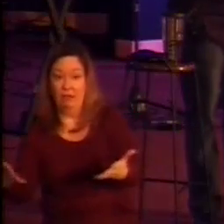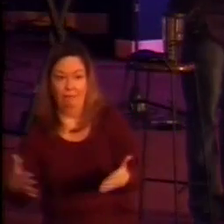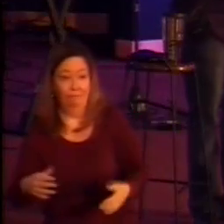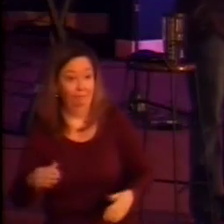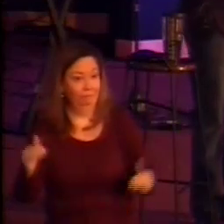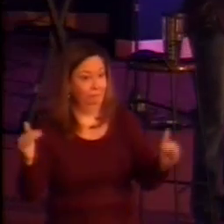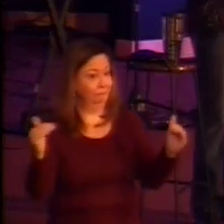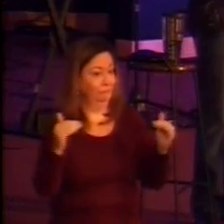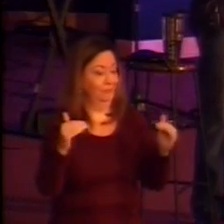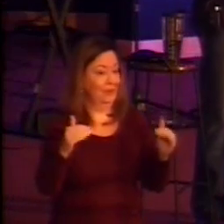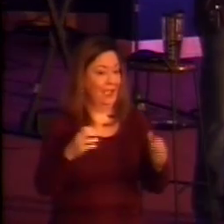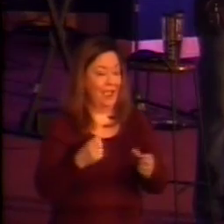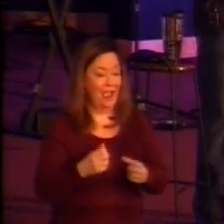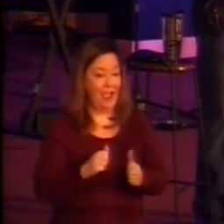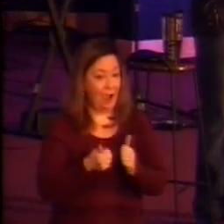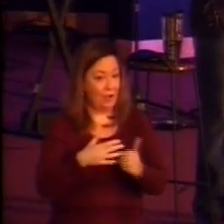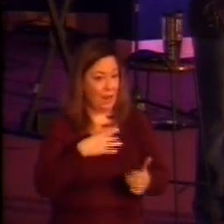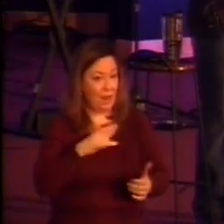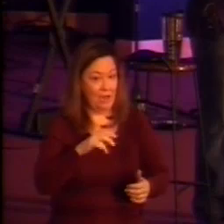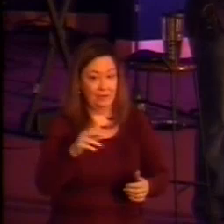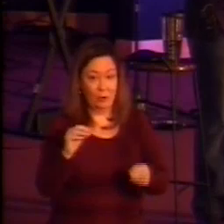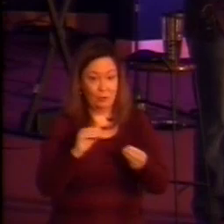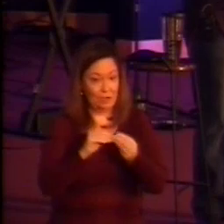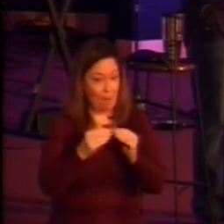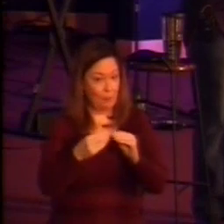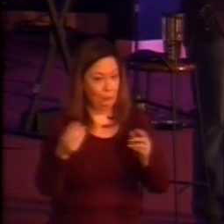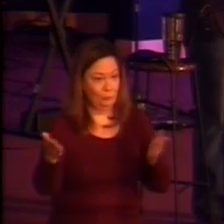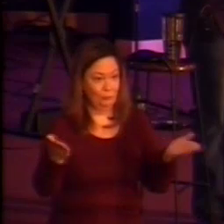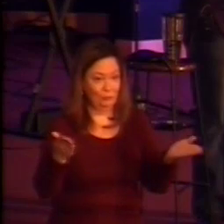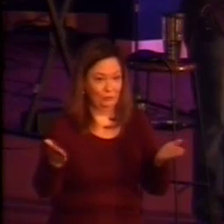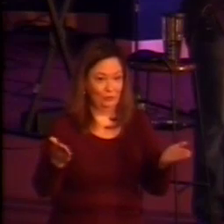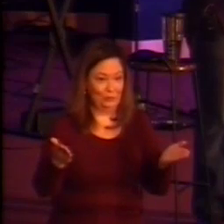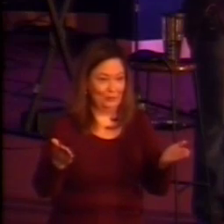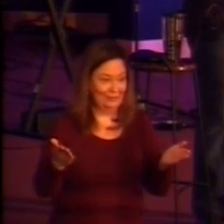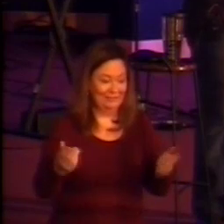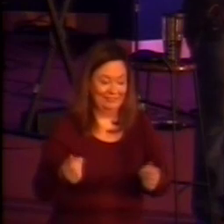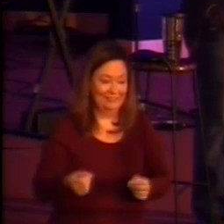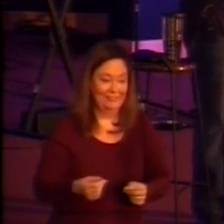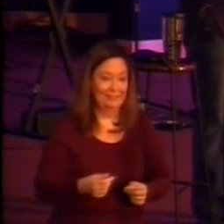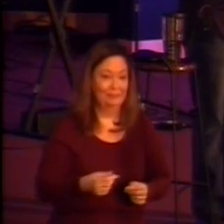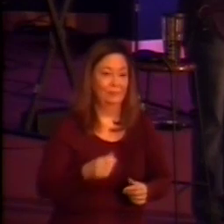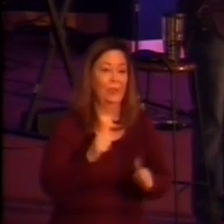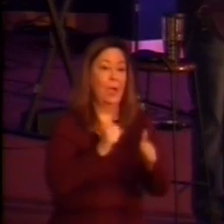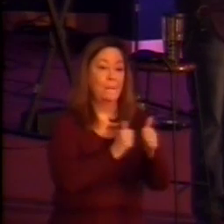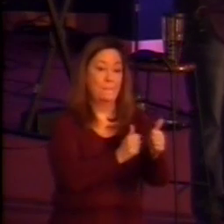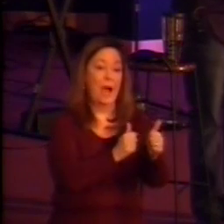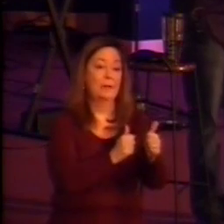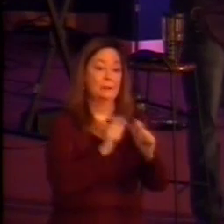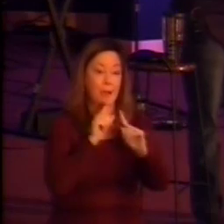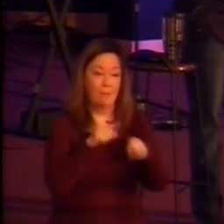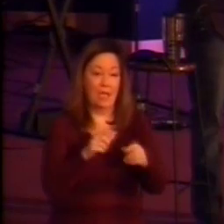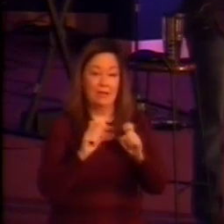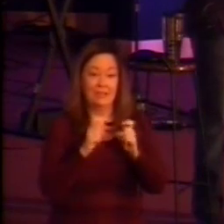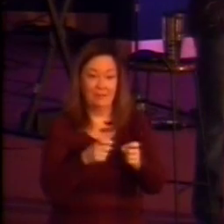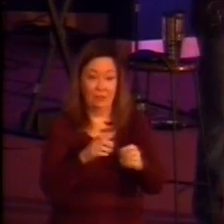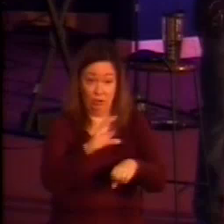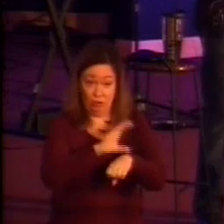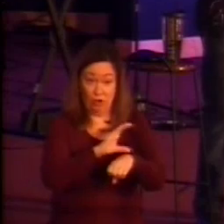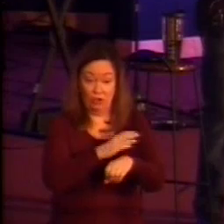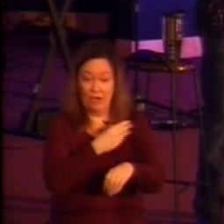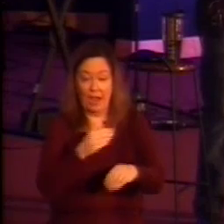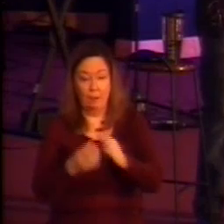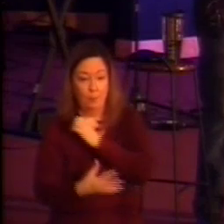We also see the apostles' command for giving to take place, both to the church and to the poor. 1 Corinthians